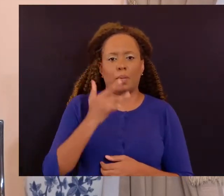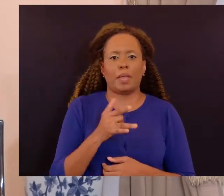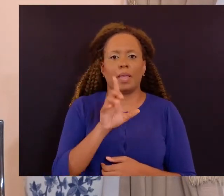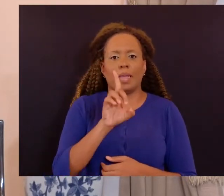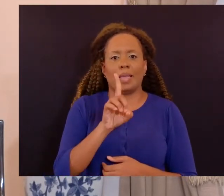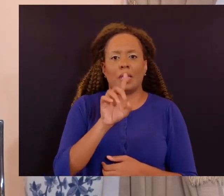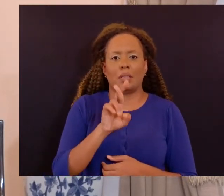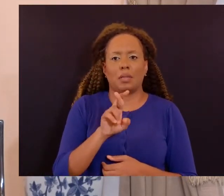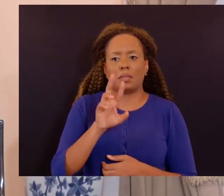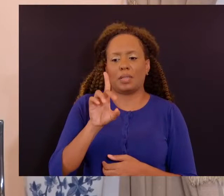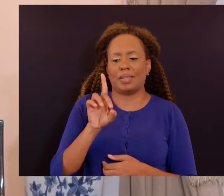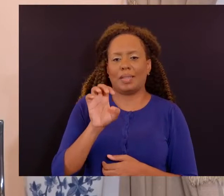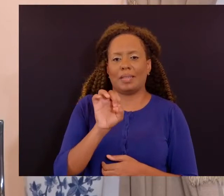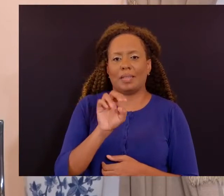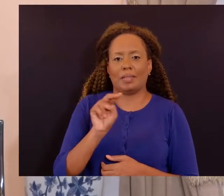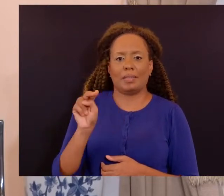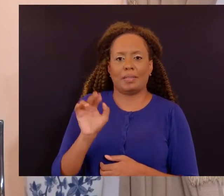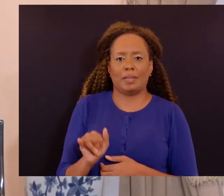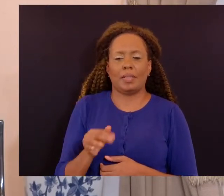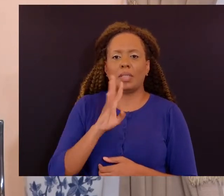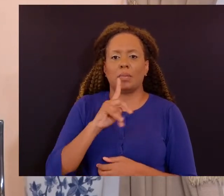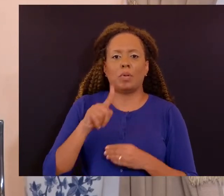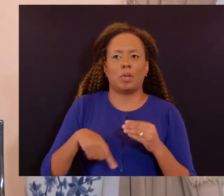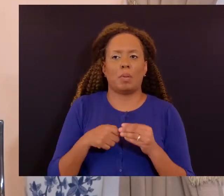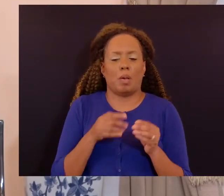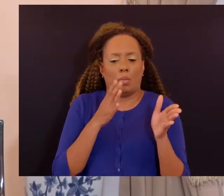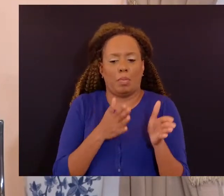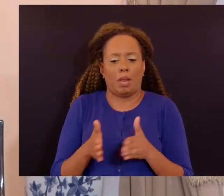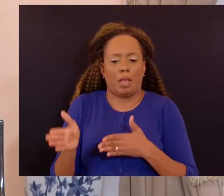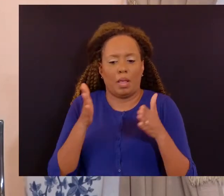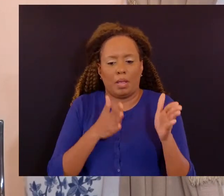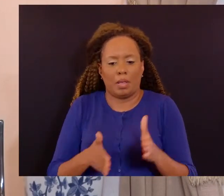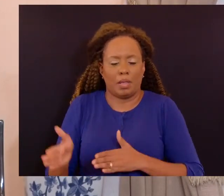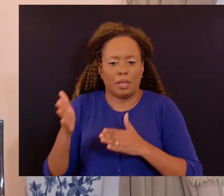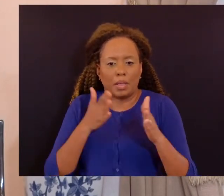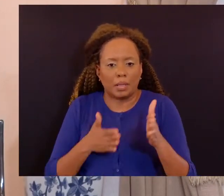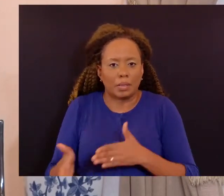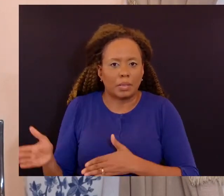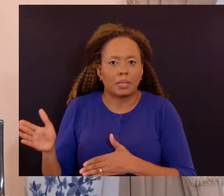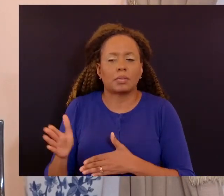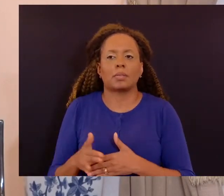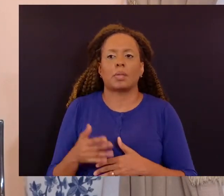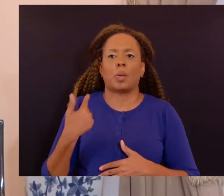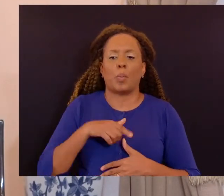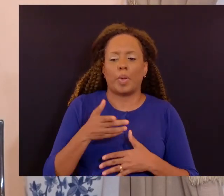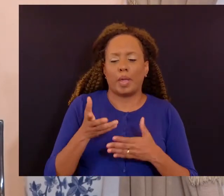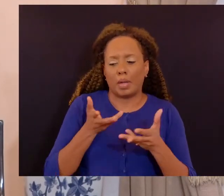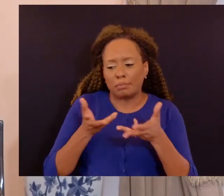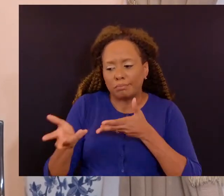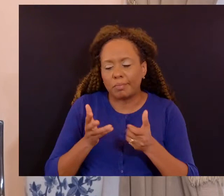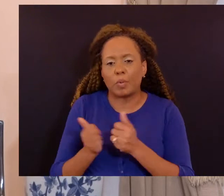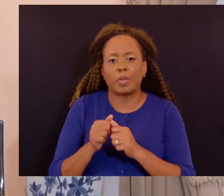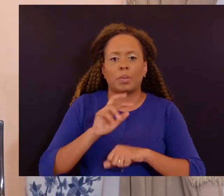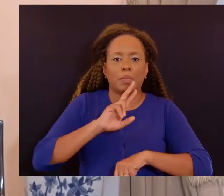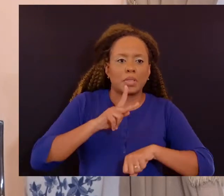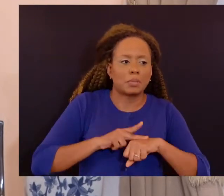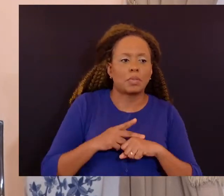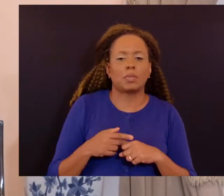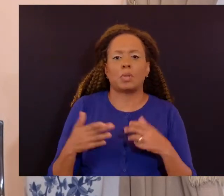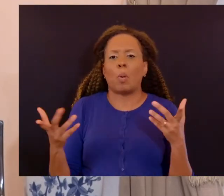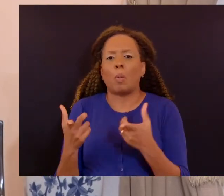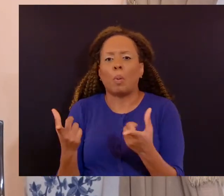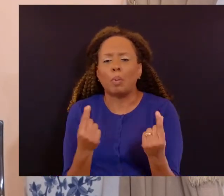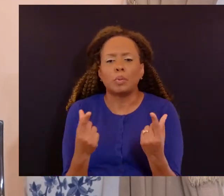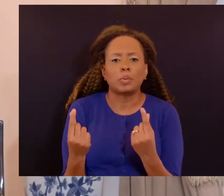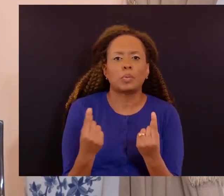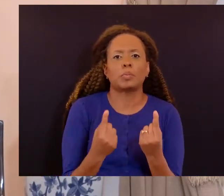the way that she did this morning in relation to the plans, in relation to the conversations with our principals as to where are we going and what are we doing and why